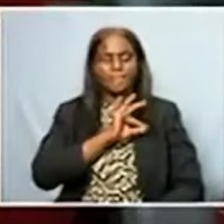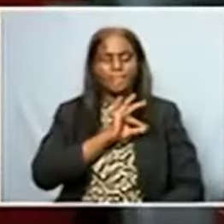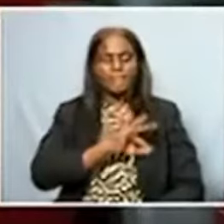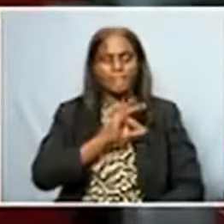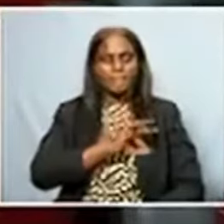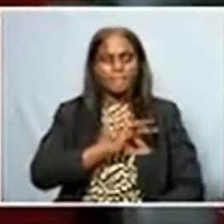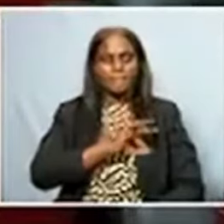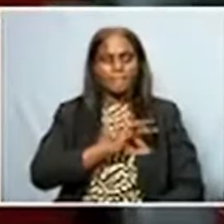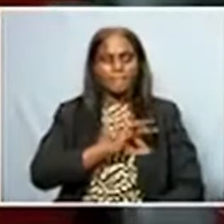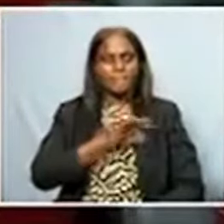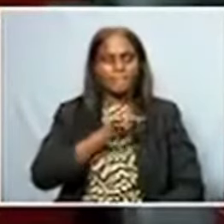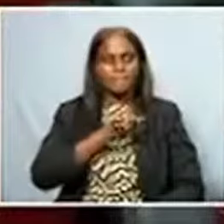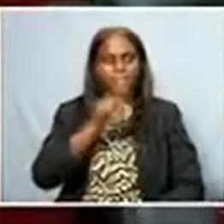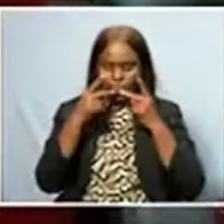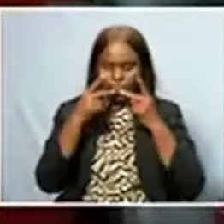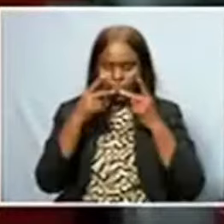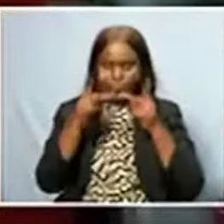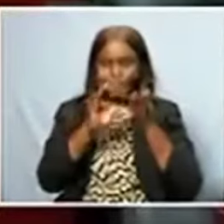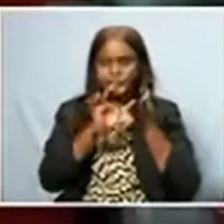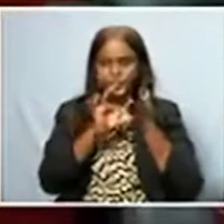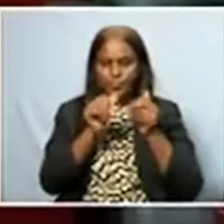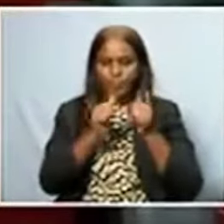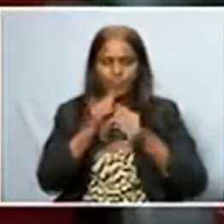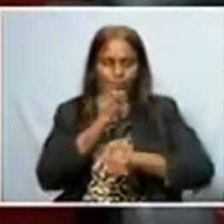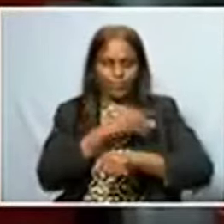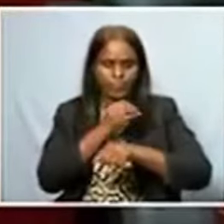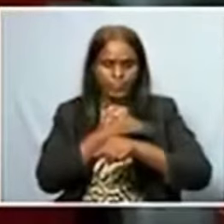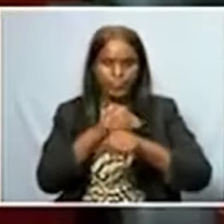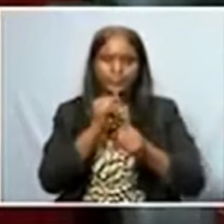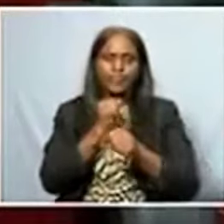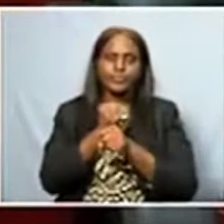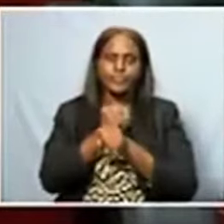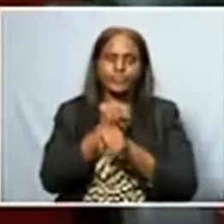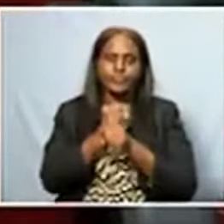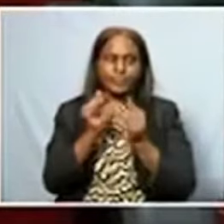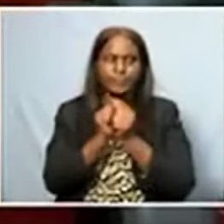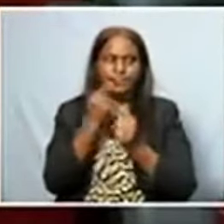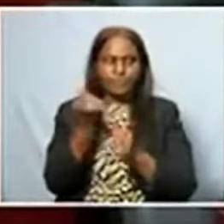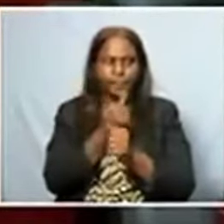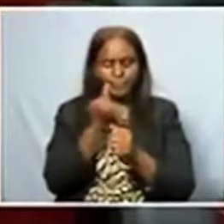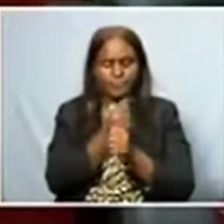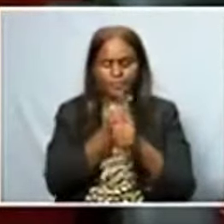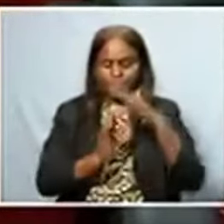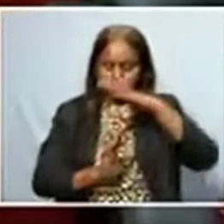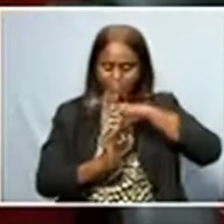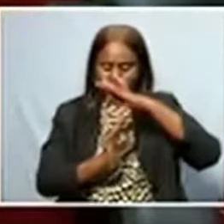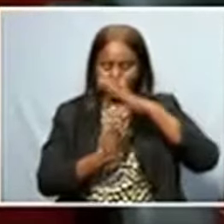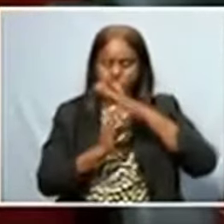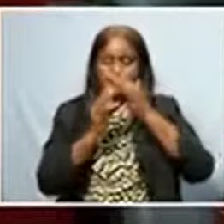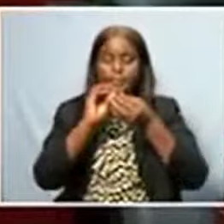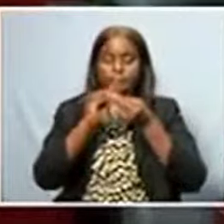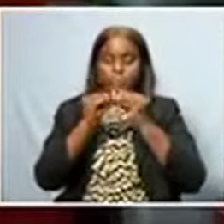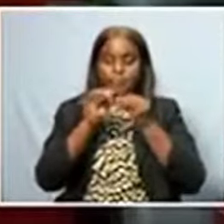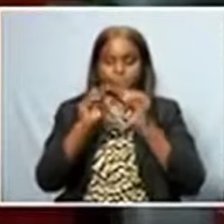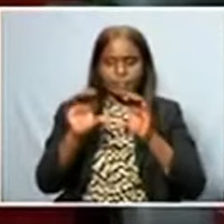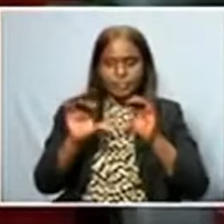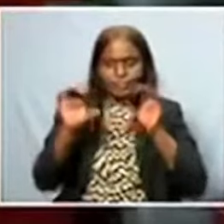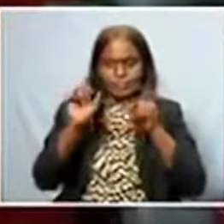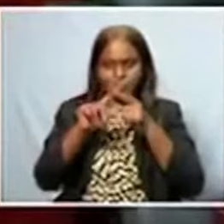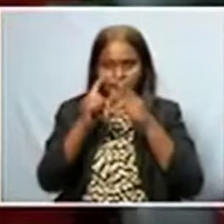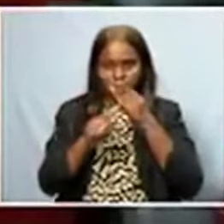for Office State and Investment Directorate with only a limited portion allocated